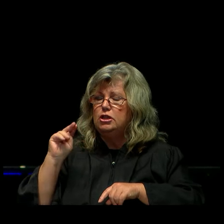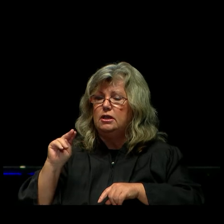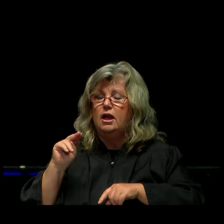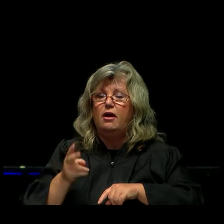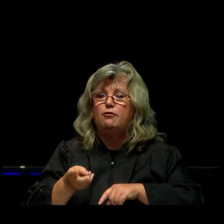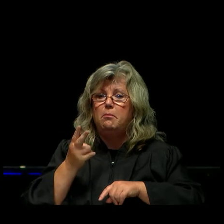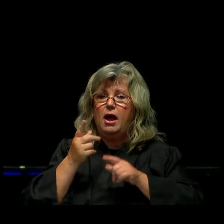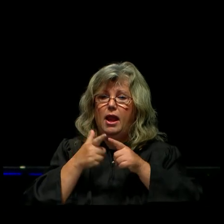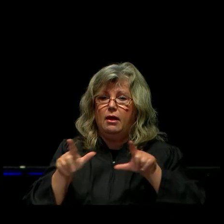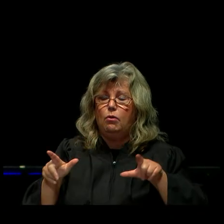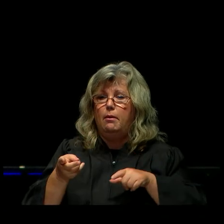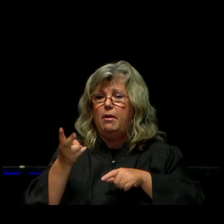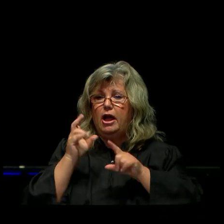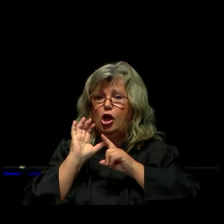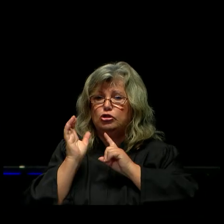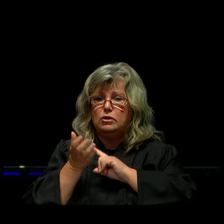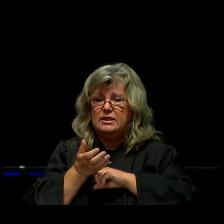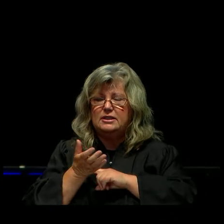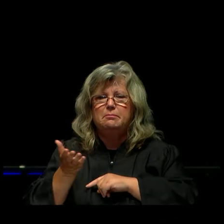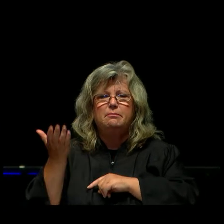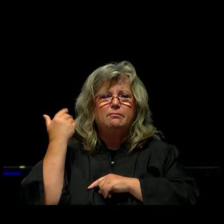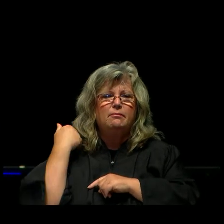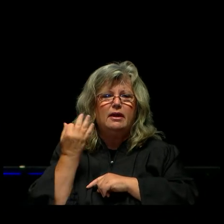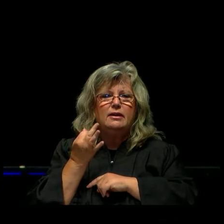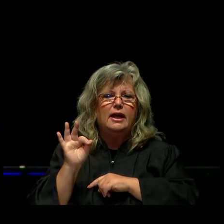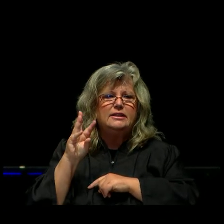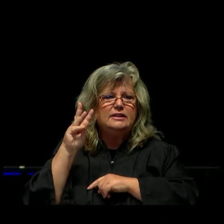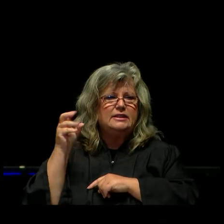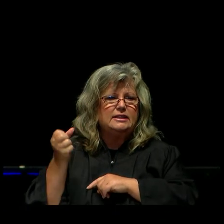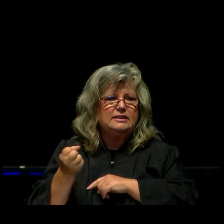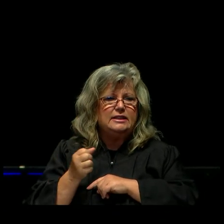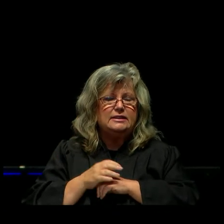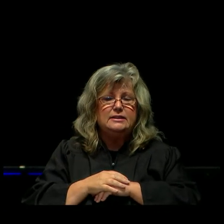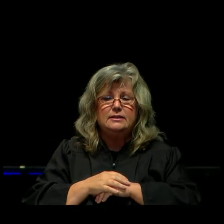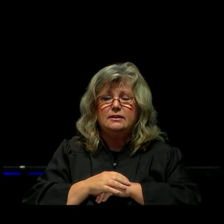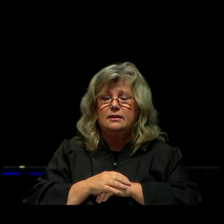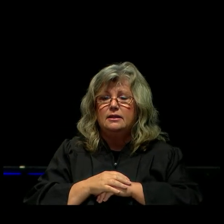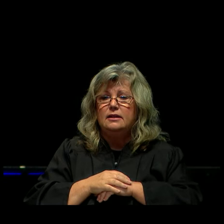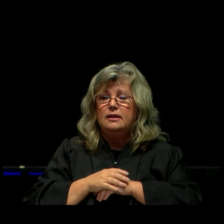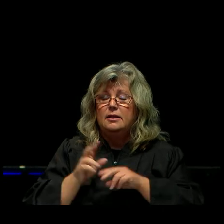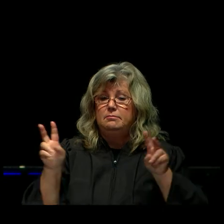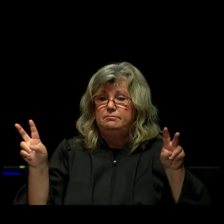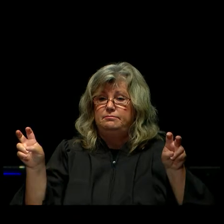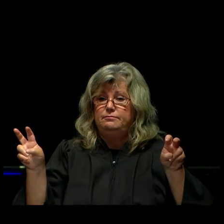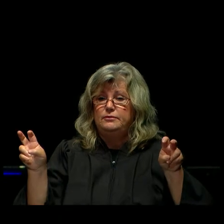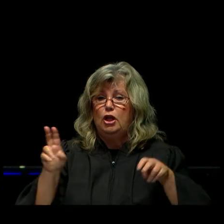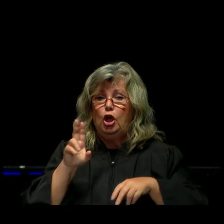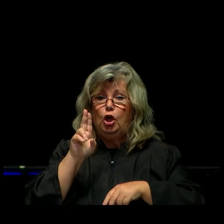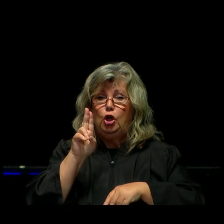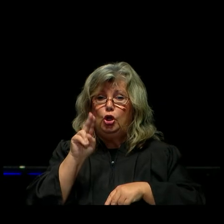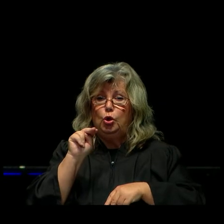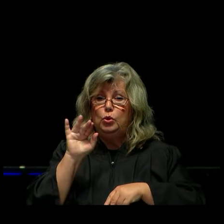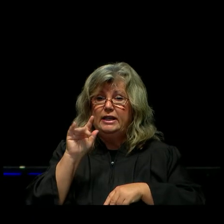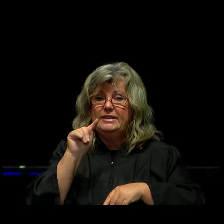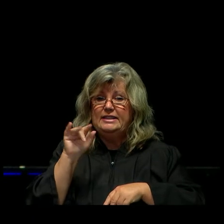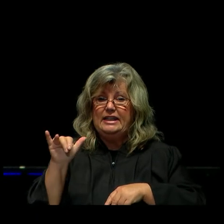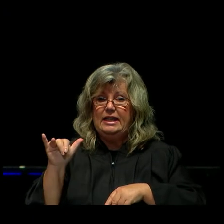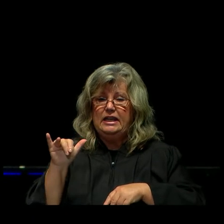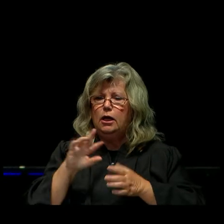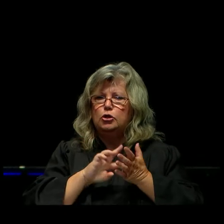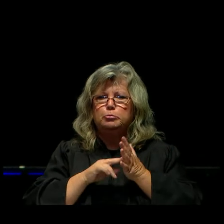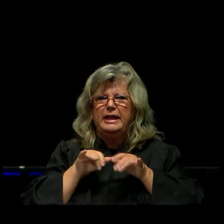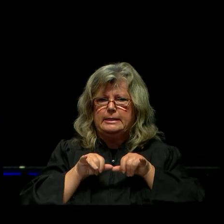and Biculturalism back in the 1960s. And it says, unity is not